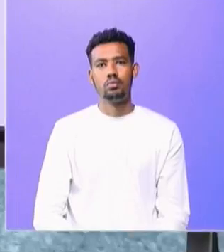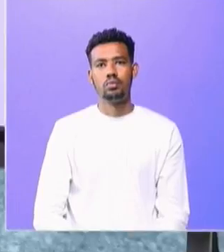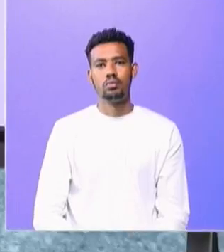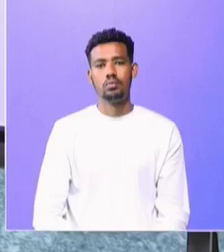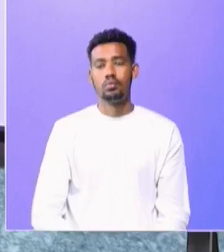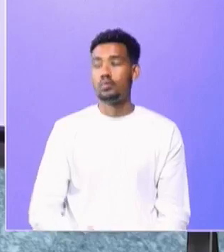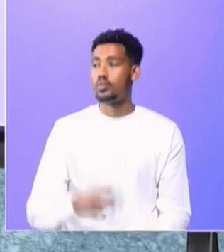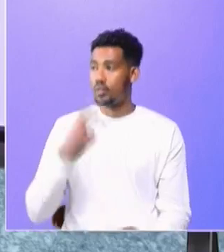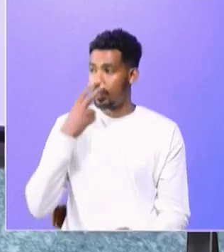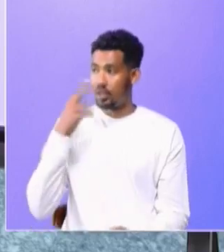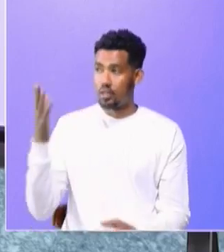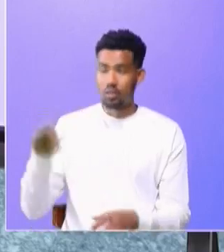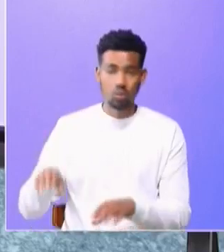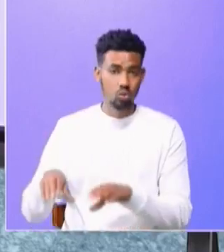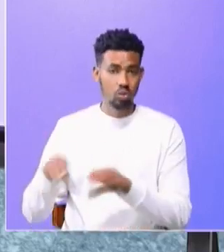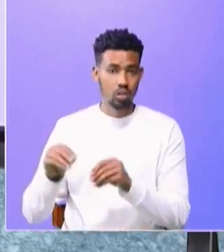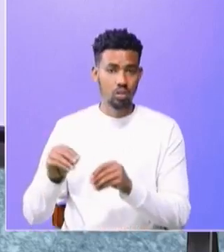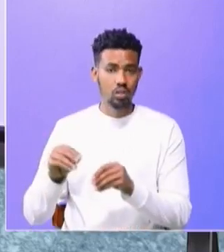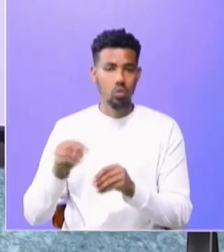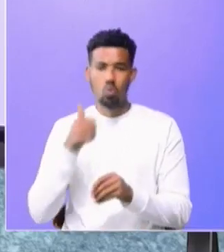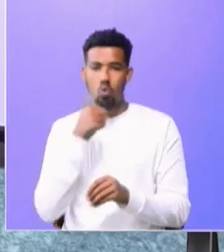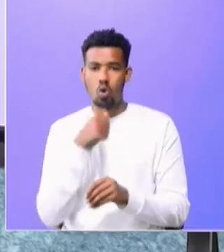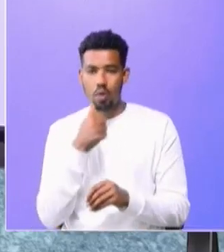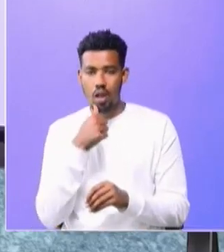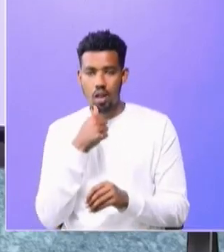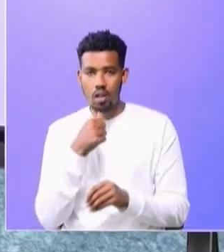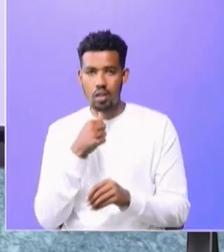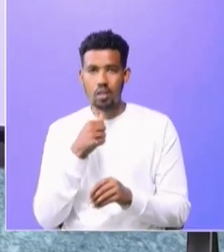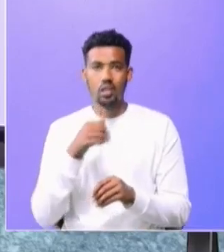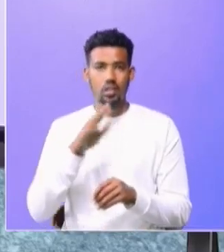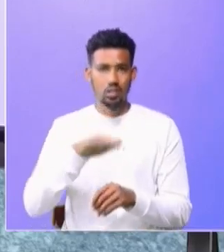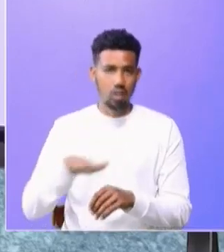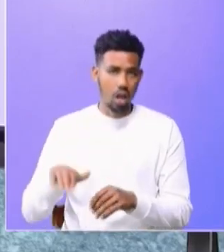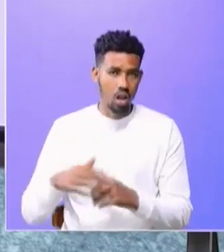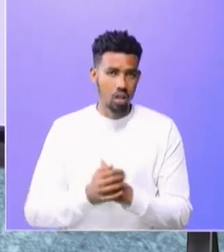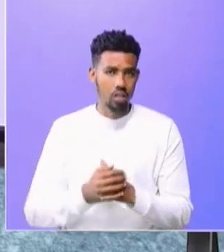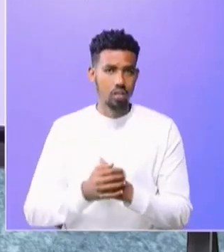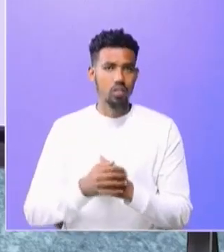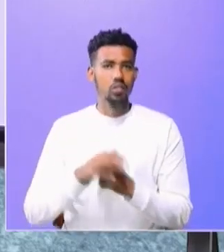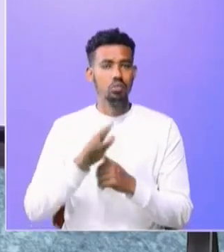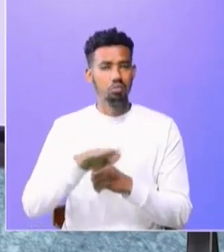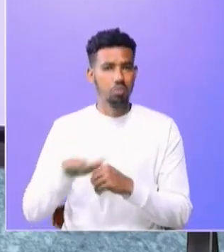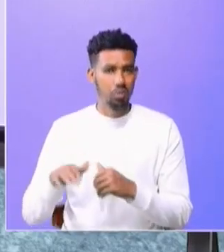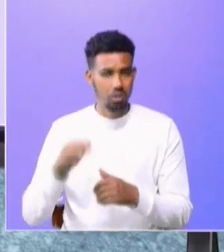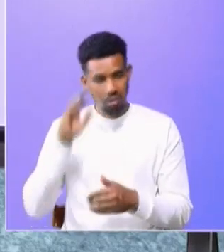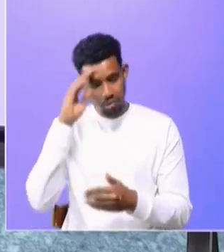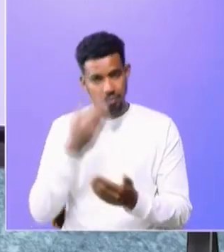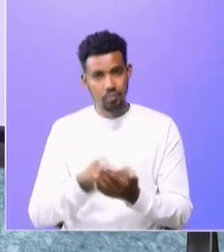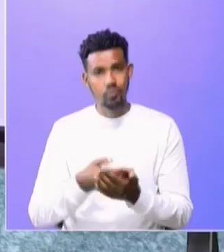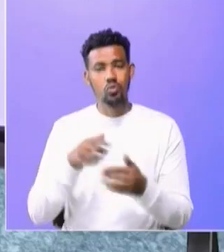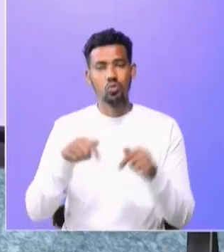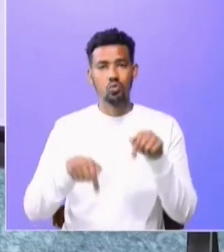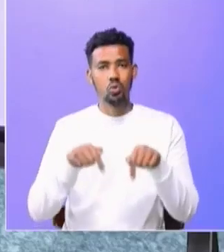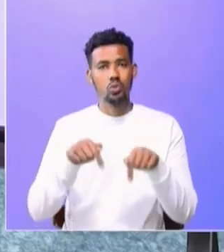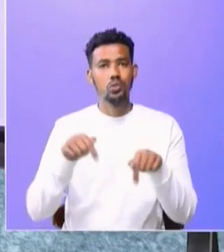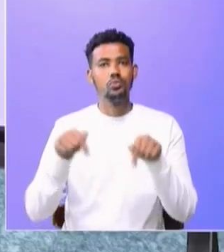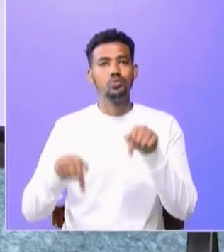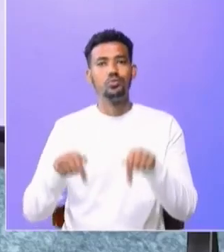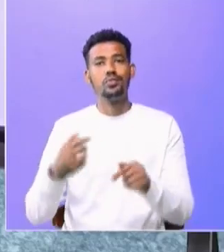Here's the students. Woman, women, child, children, foot,